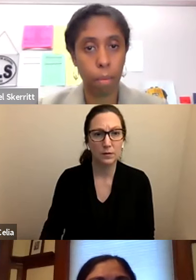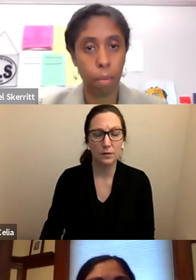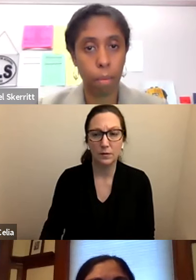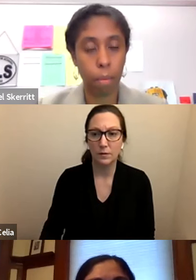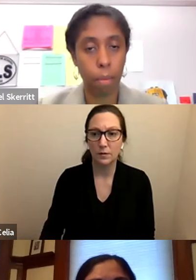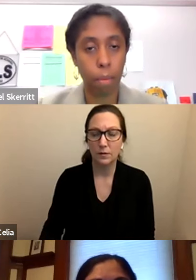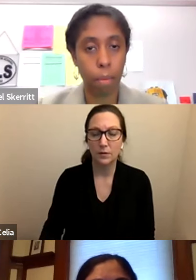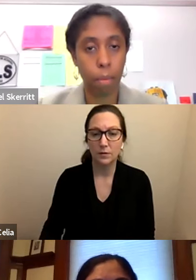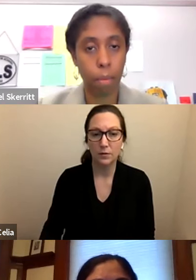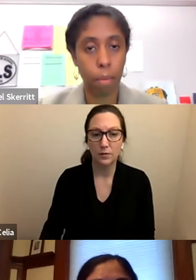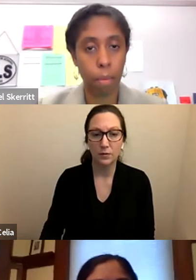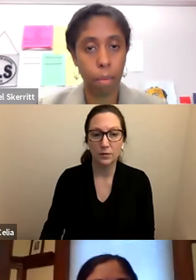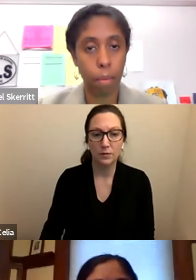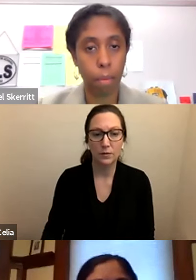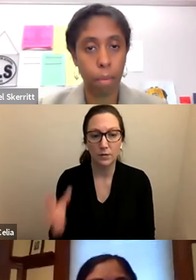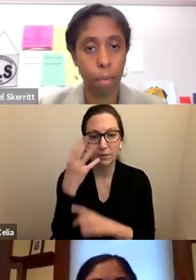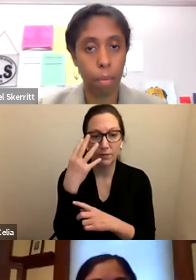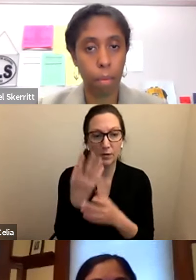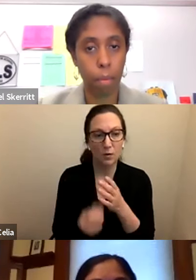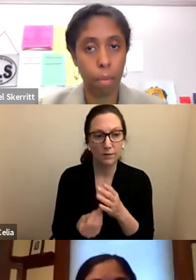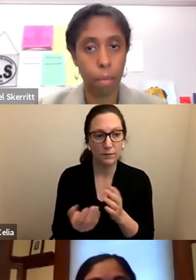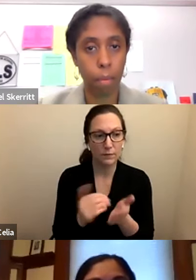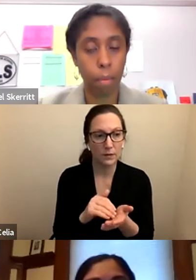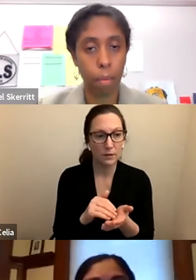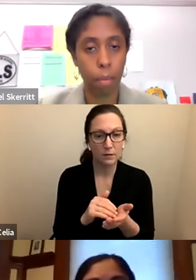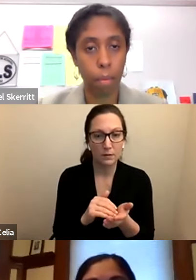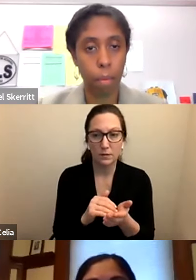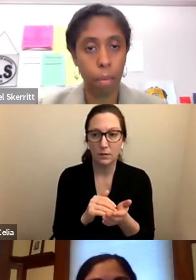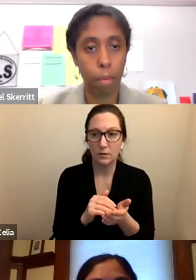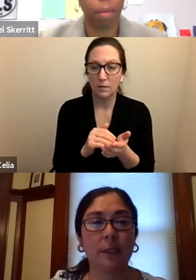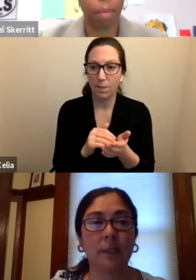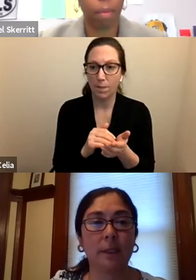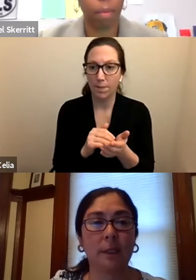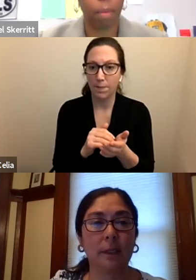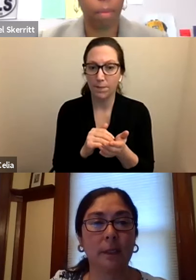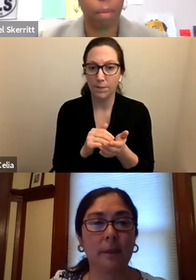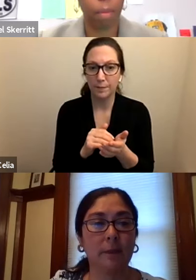you. You cannot see me? No. We could see you for a second.